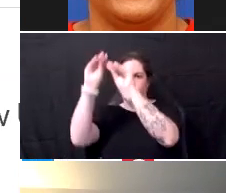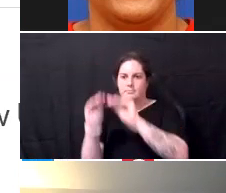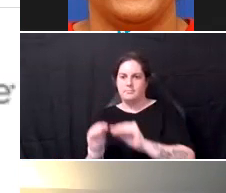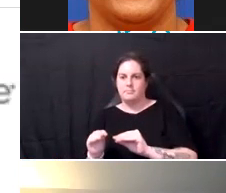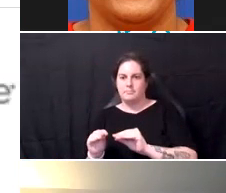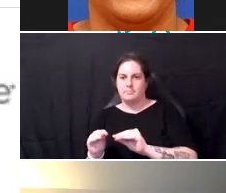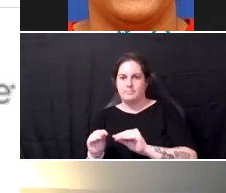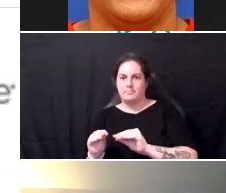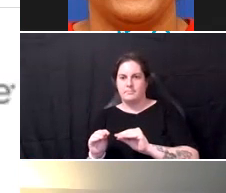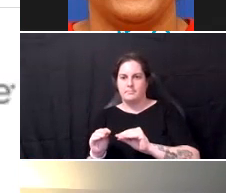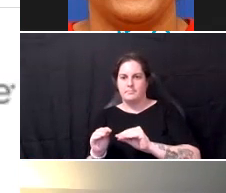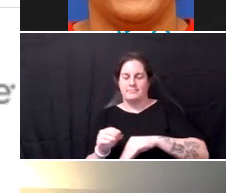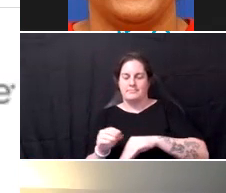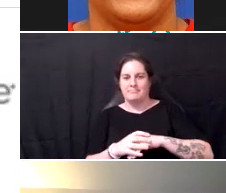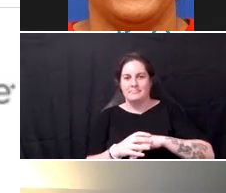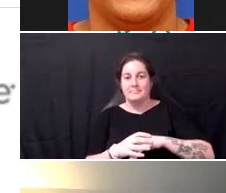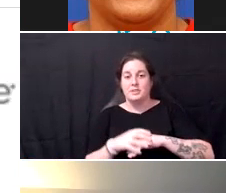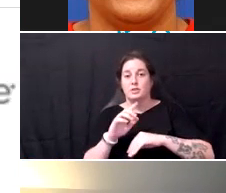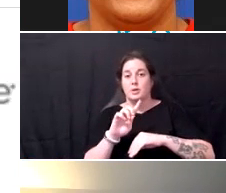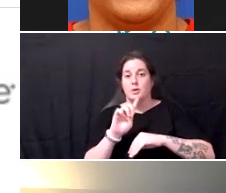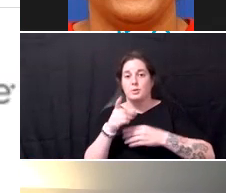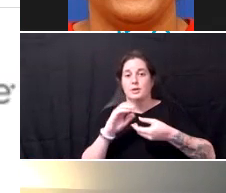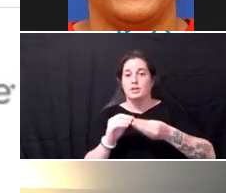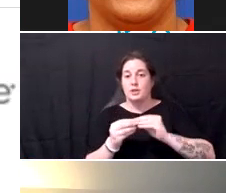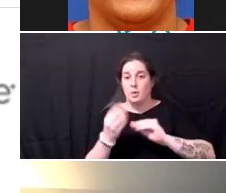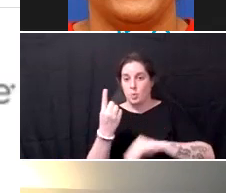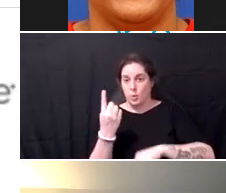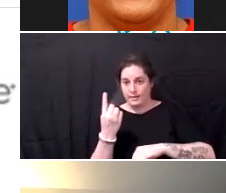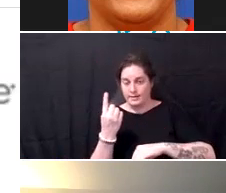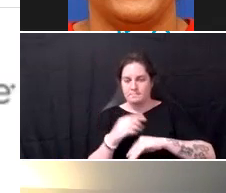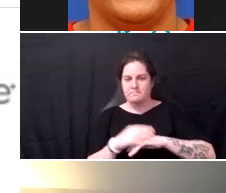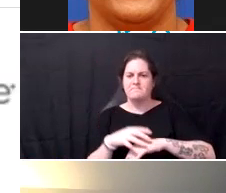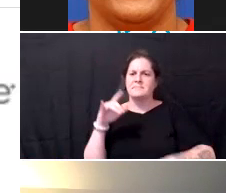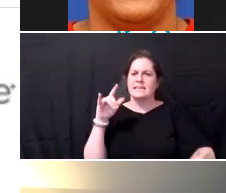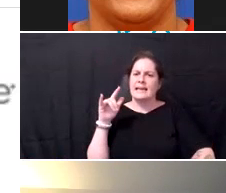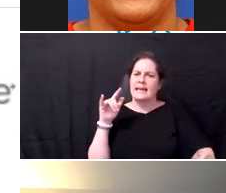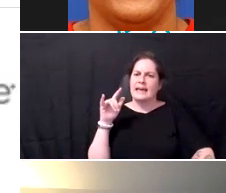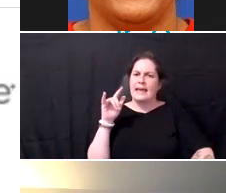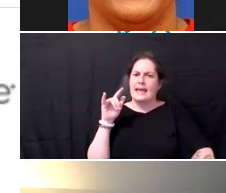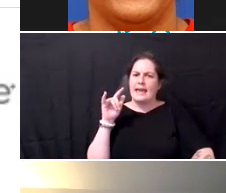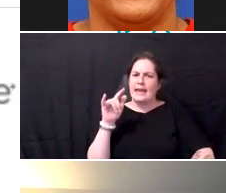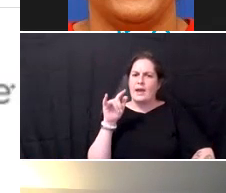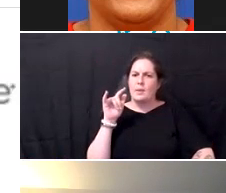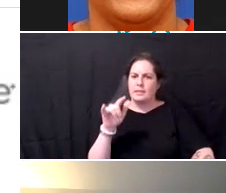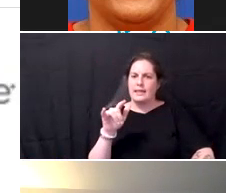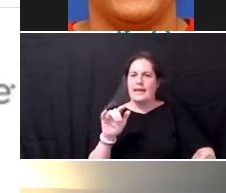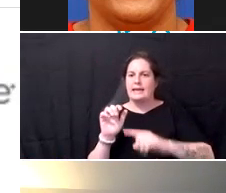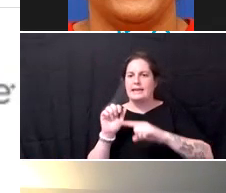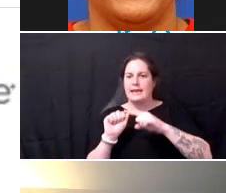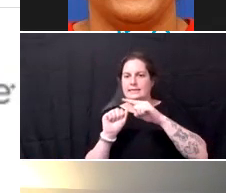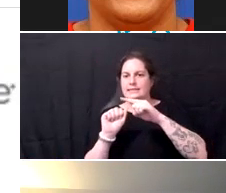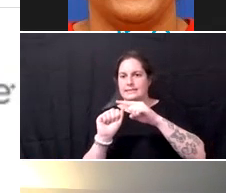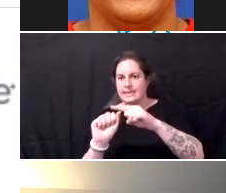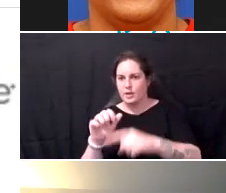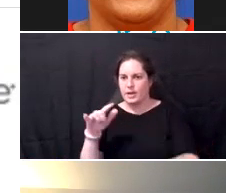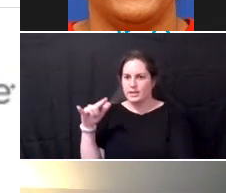motion. So this question number one says, an airplane accelerates down a runway